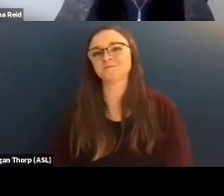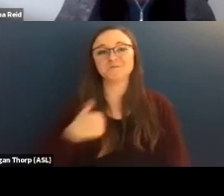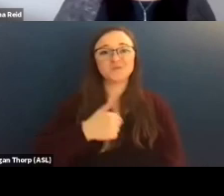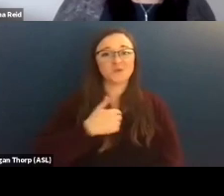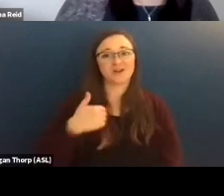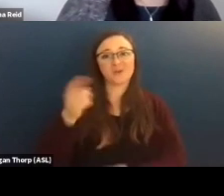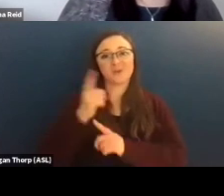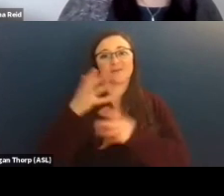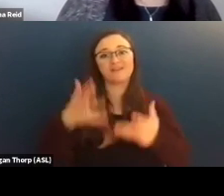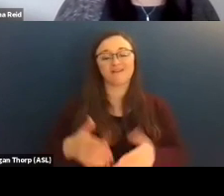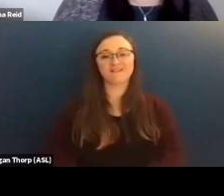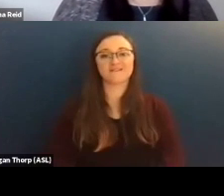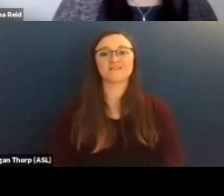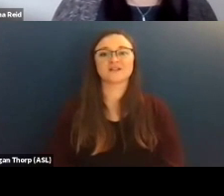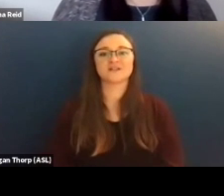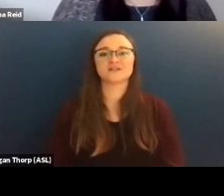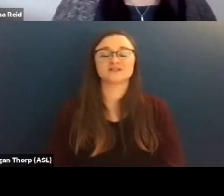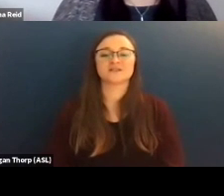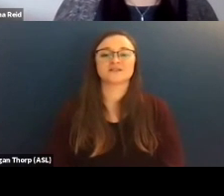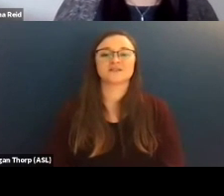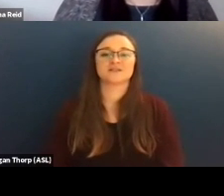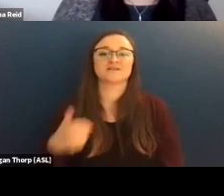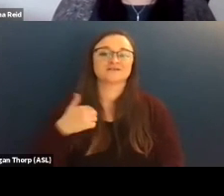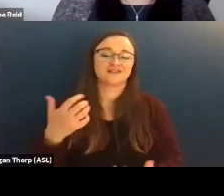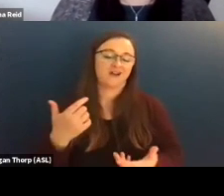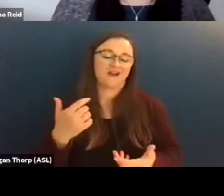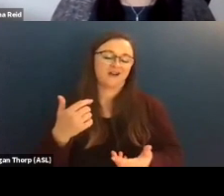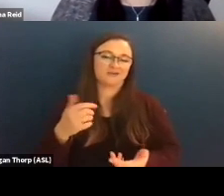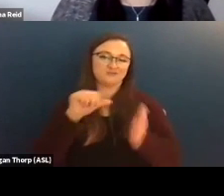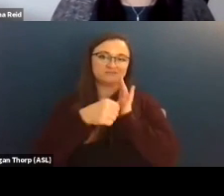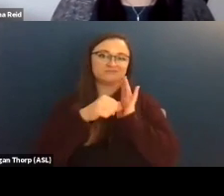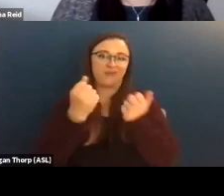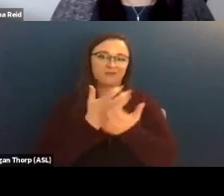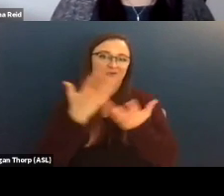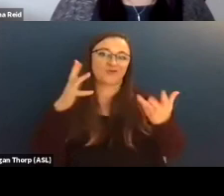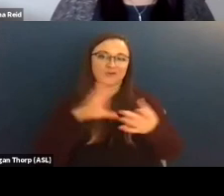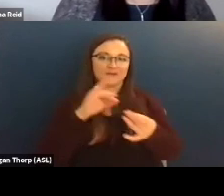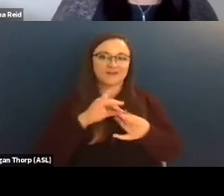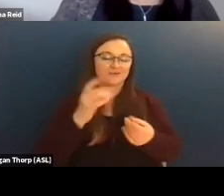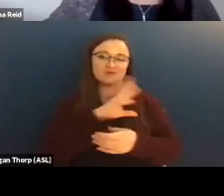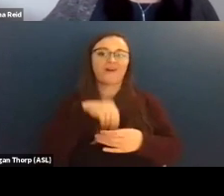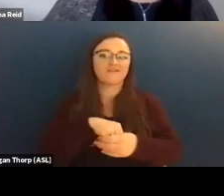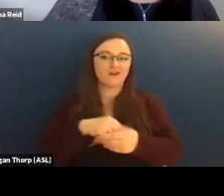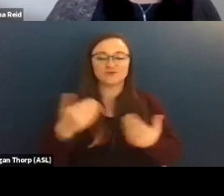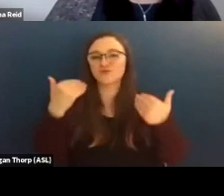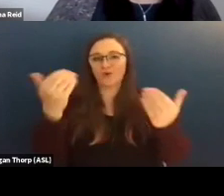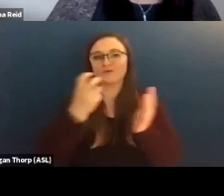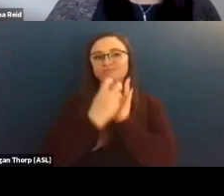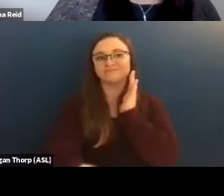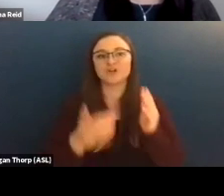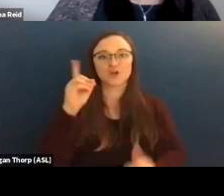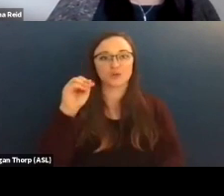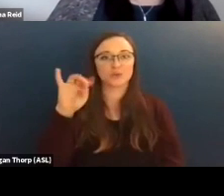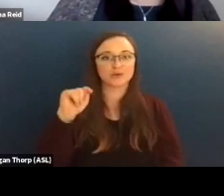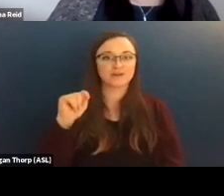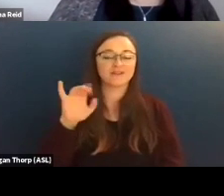1 minute left. Yeah, and pretty much I was going to echo everything that's been said. Just get involved. Just jump in and do it. You know,